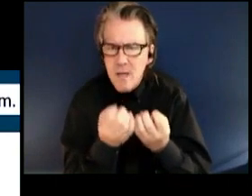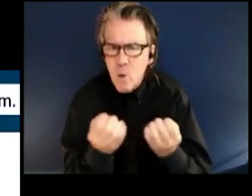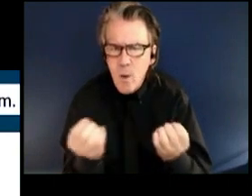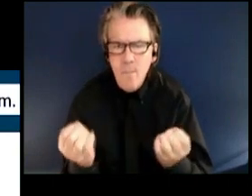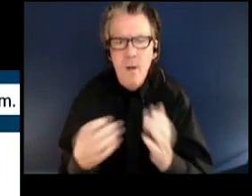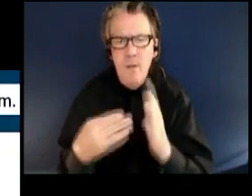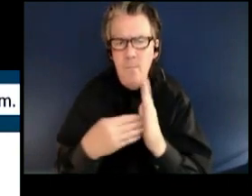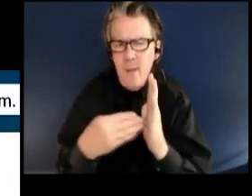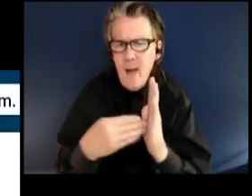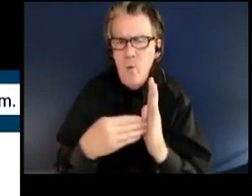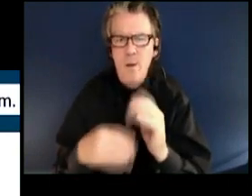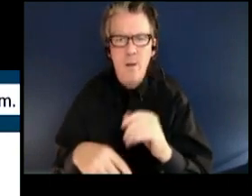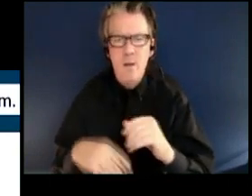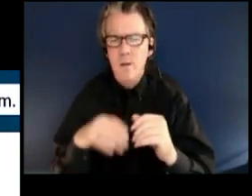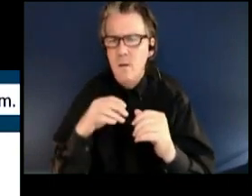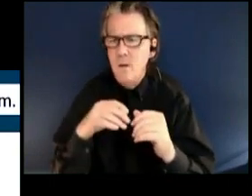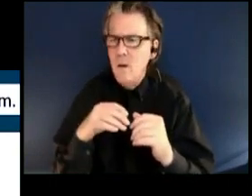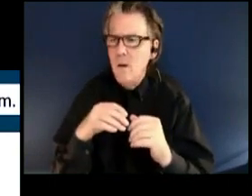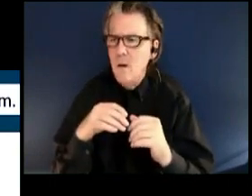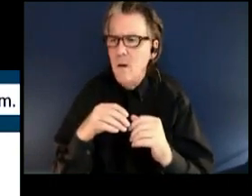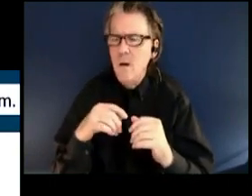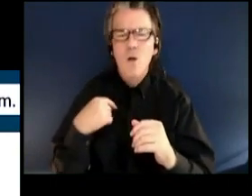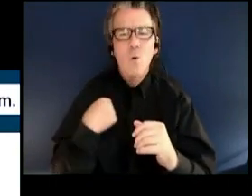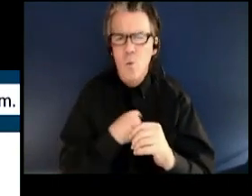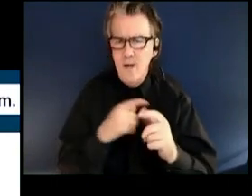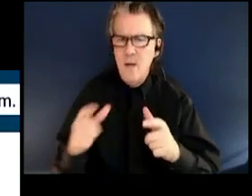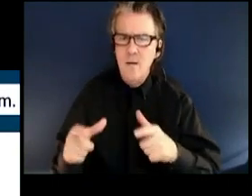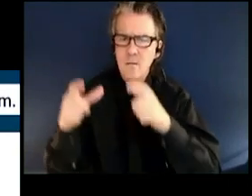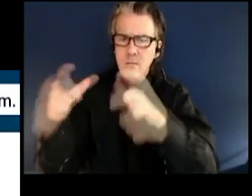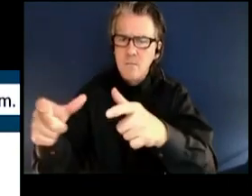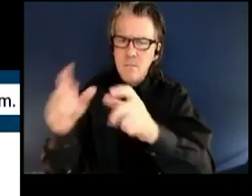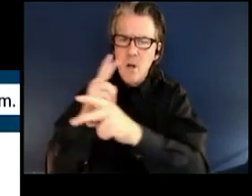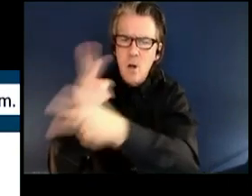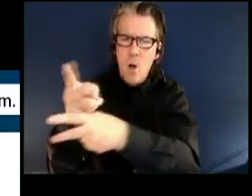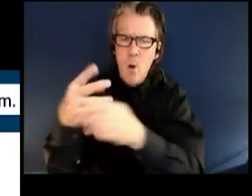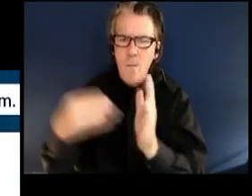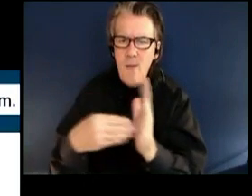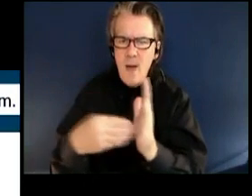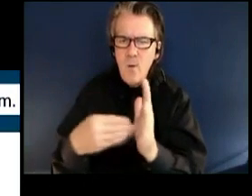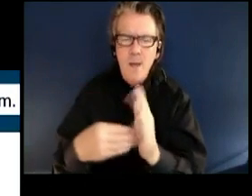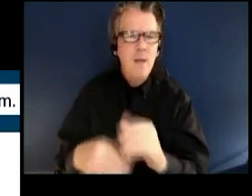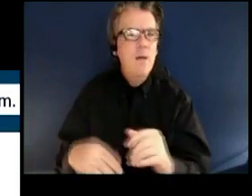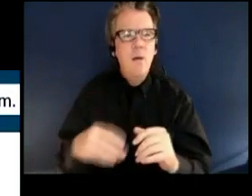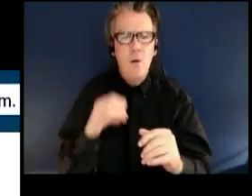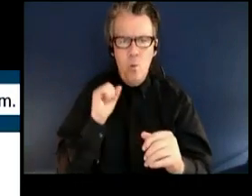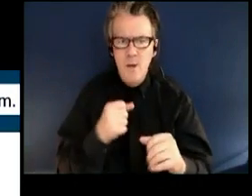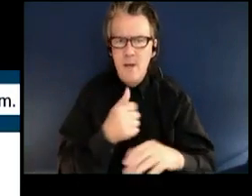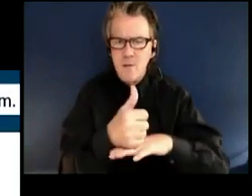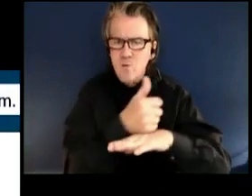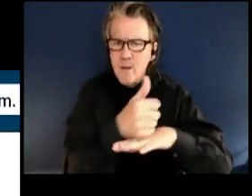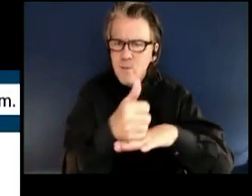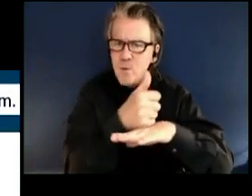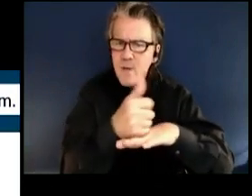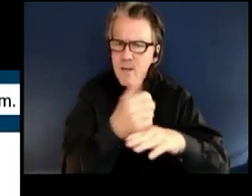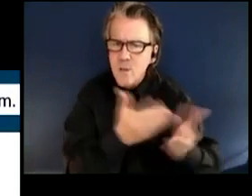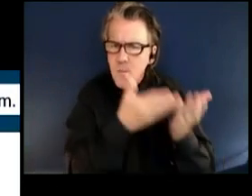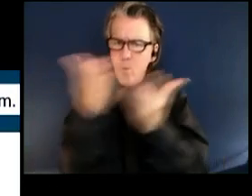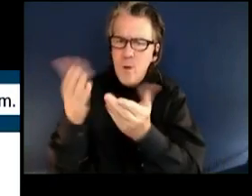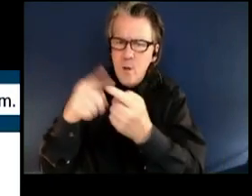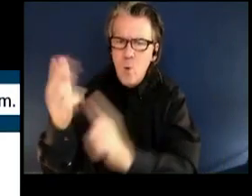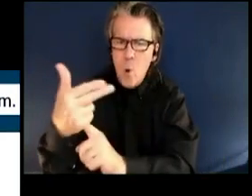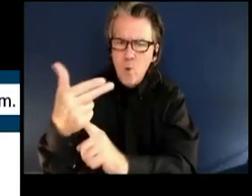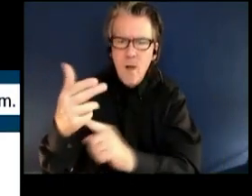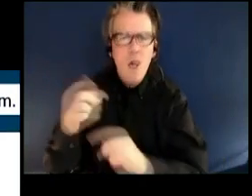backup batteries, hotel stays, and accessible transportation for our qualifying customers. Now, throughout this event, they've engaged with